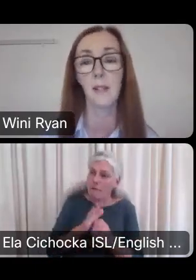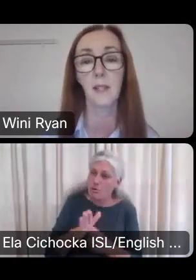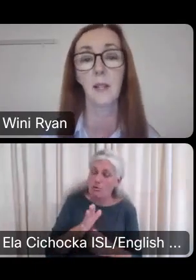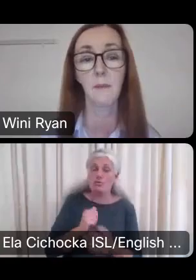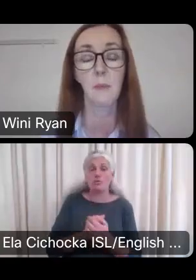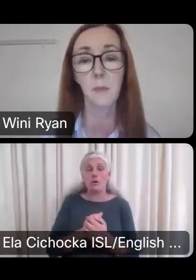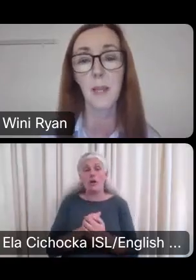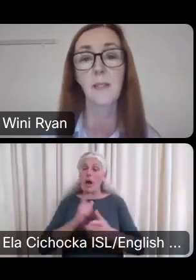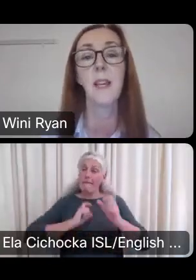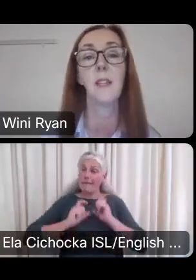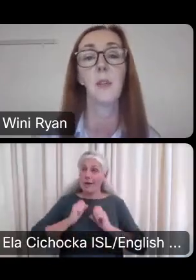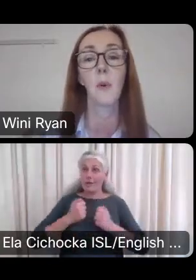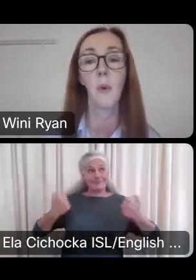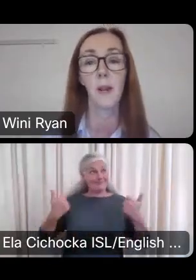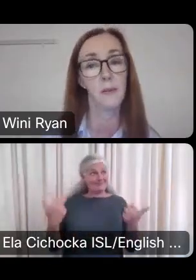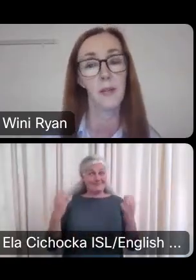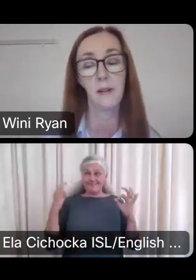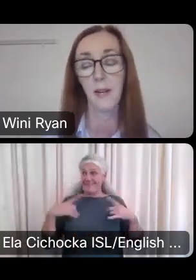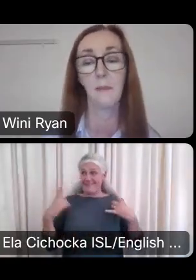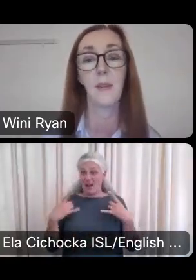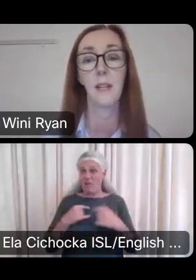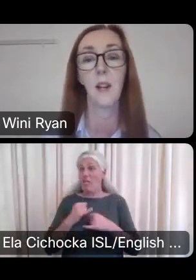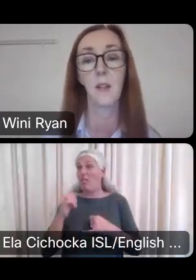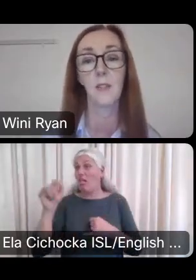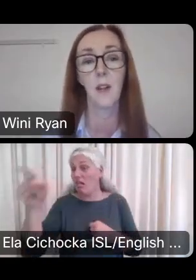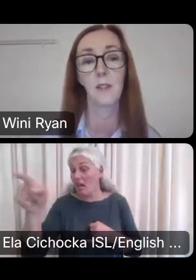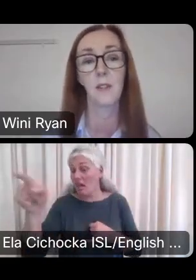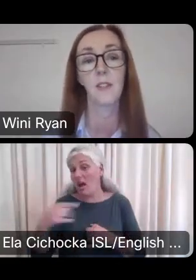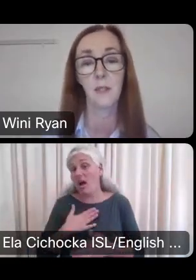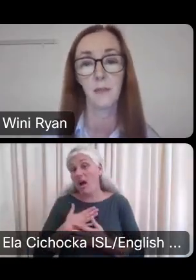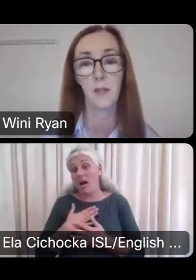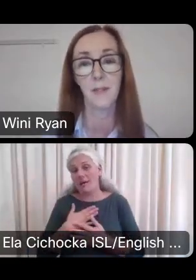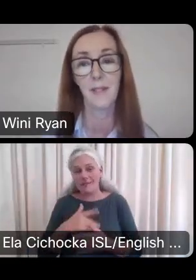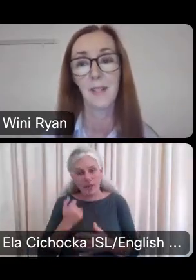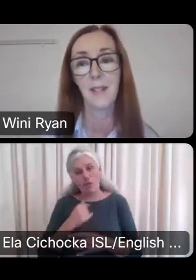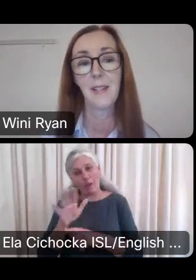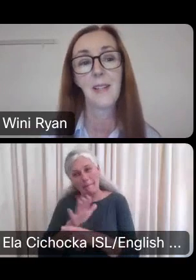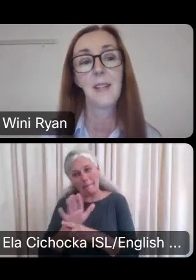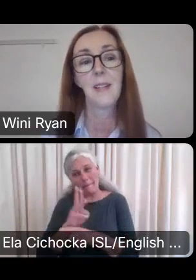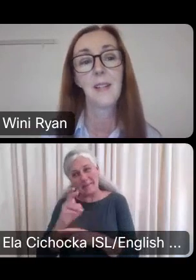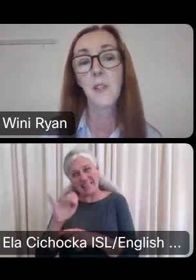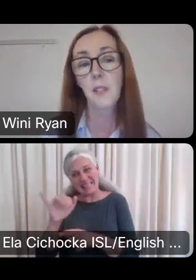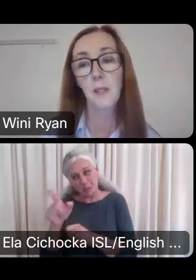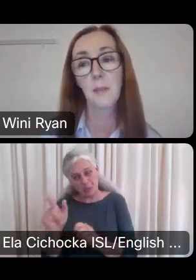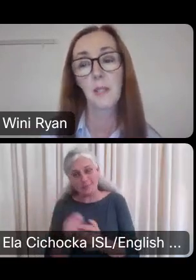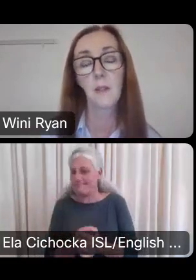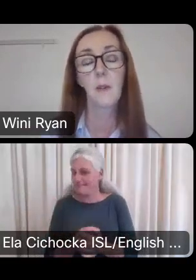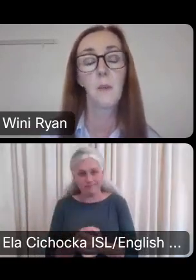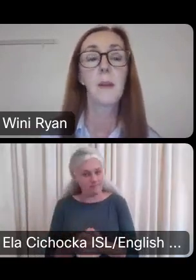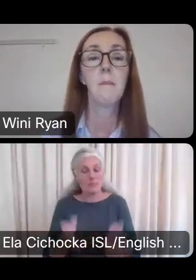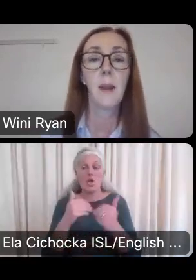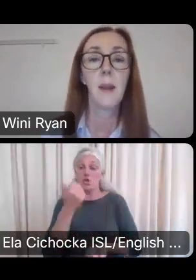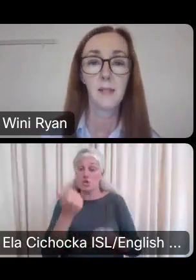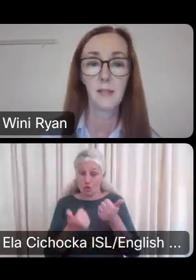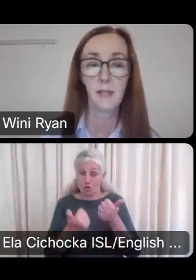my nice little comfortable space, and you are way over there, and I'm feeling lots and lots of pity for you. Judging somebody, oh,